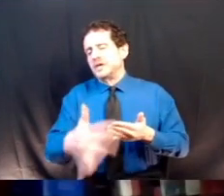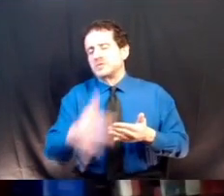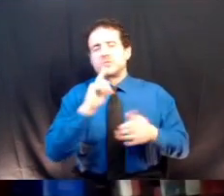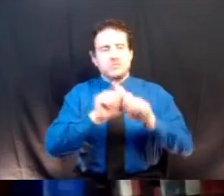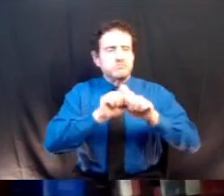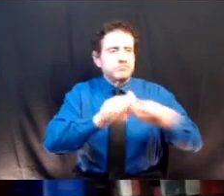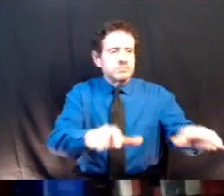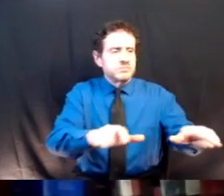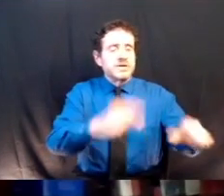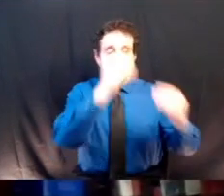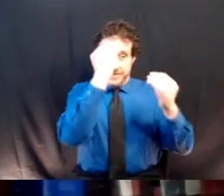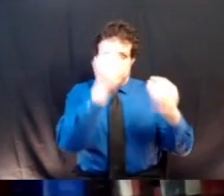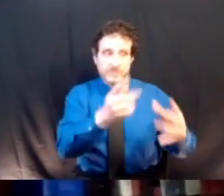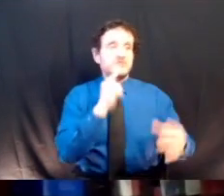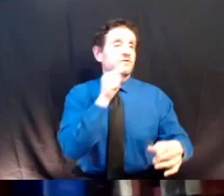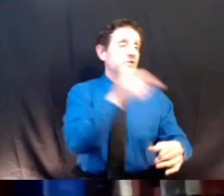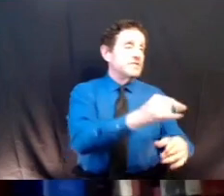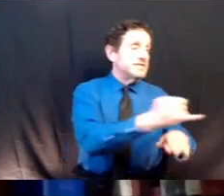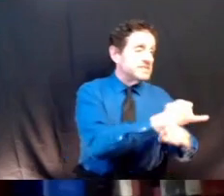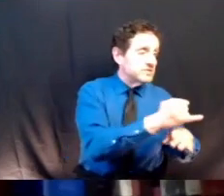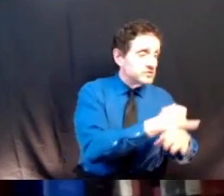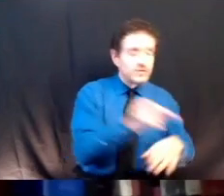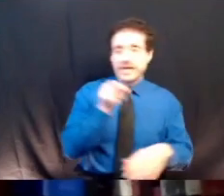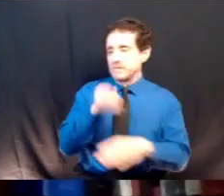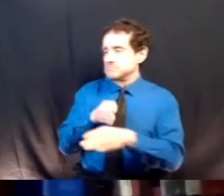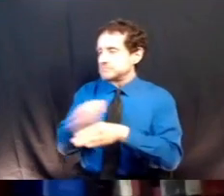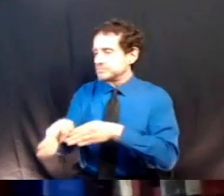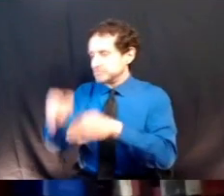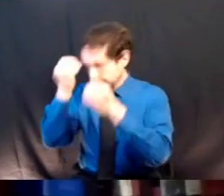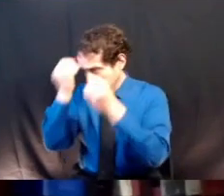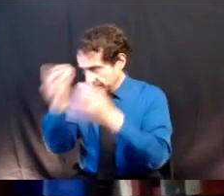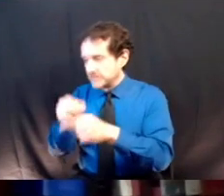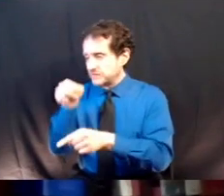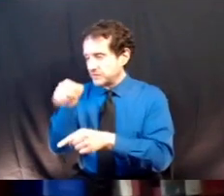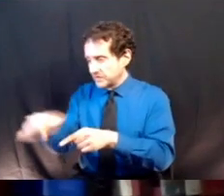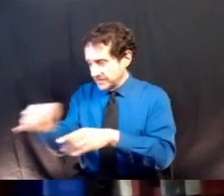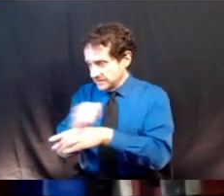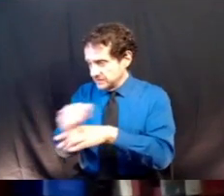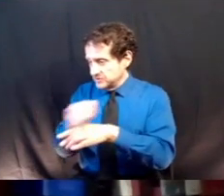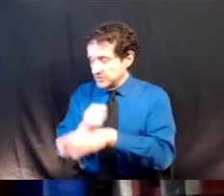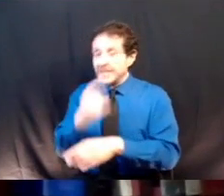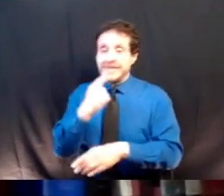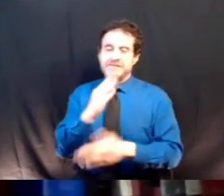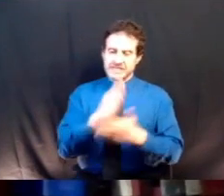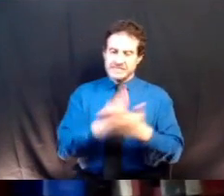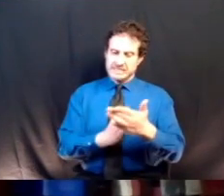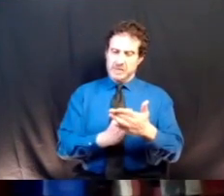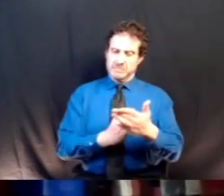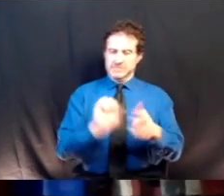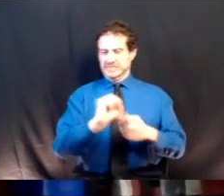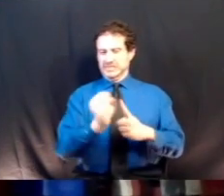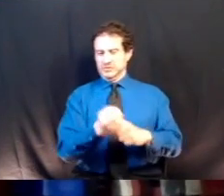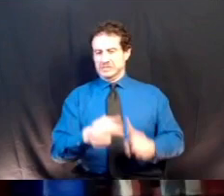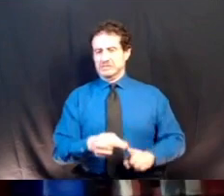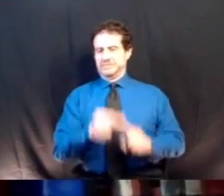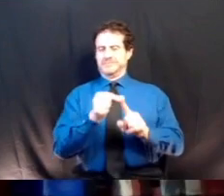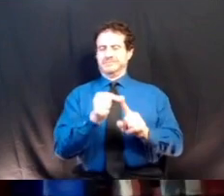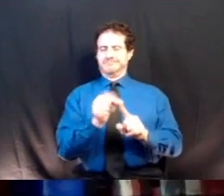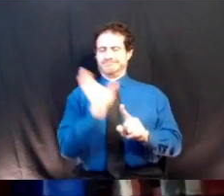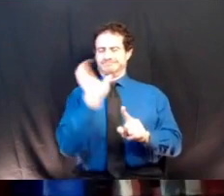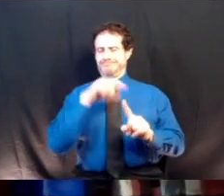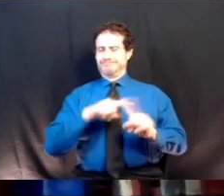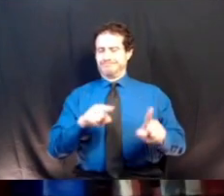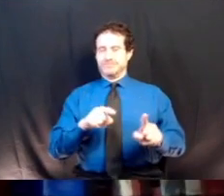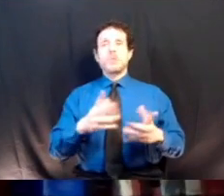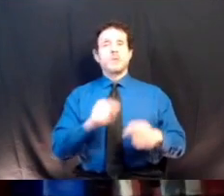industries. And where there might be something unusual, a situation that's unique, perhaps, we want those people to come forward and